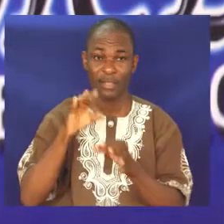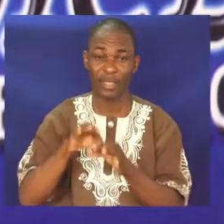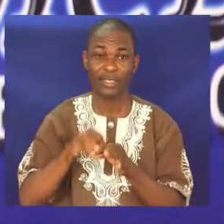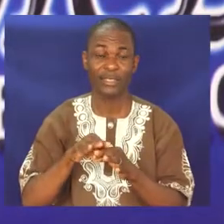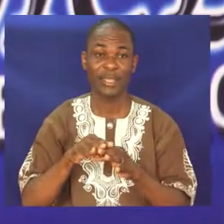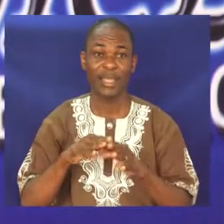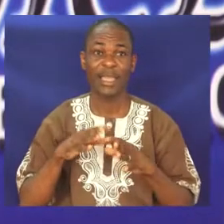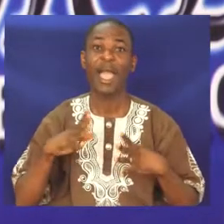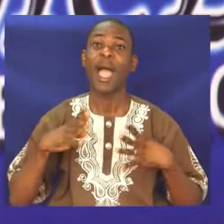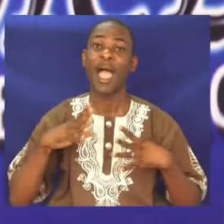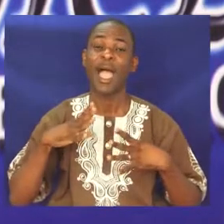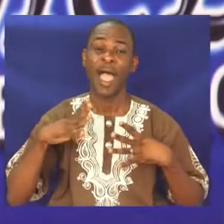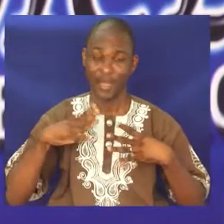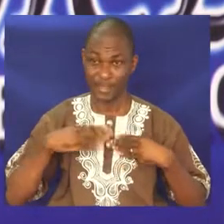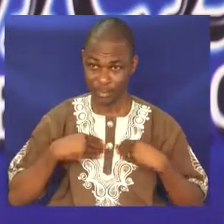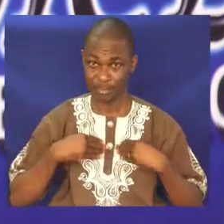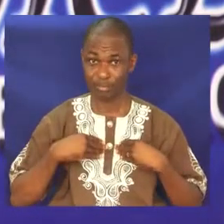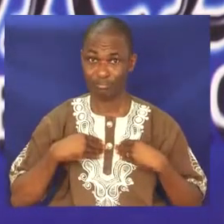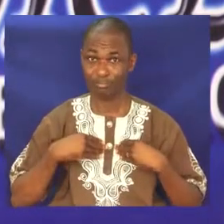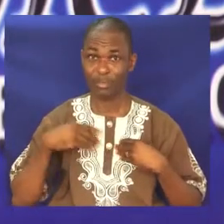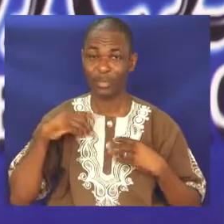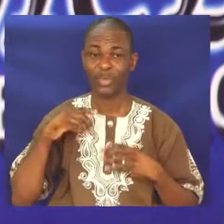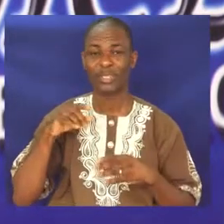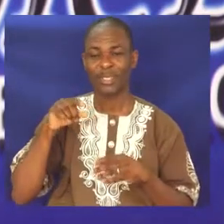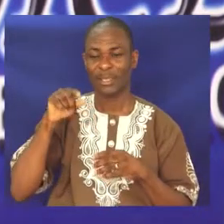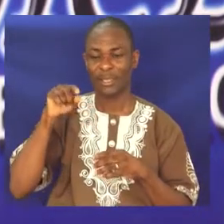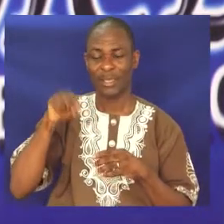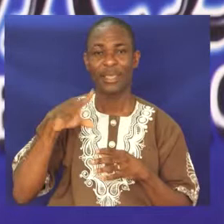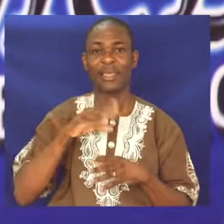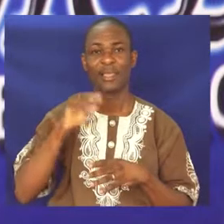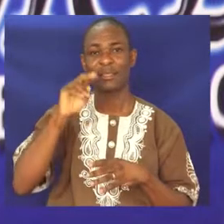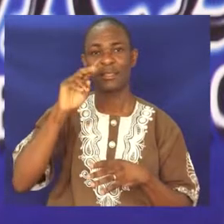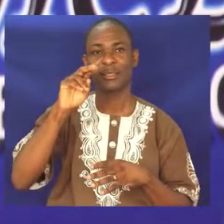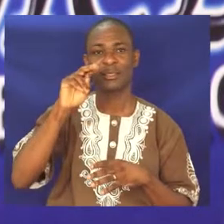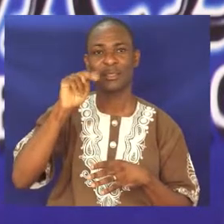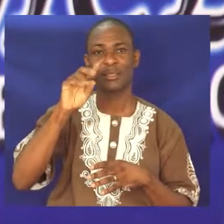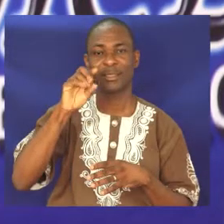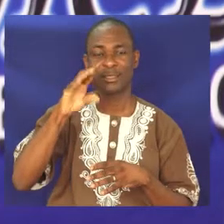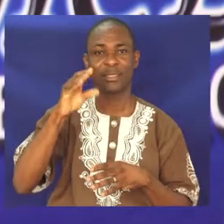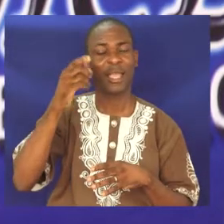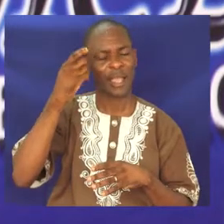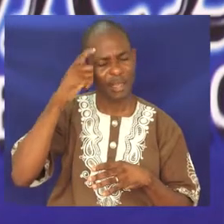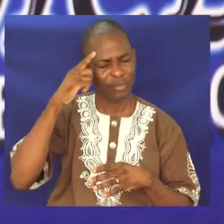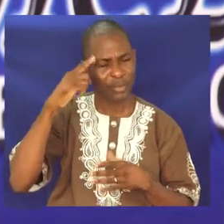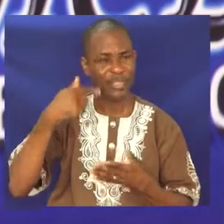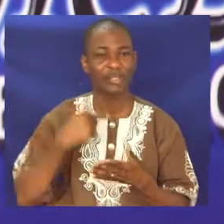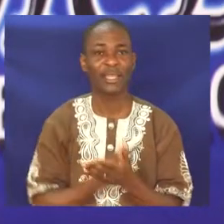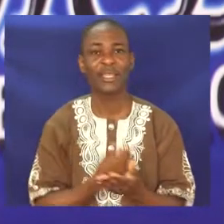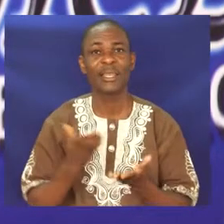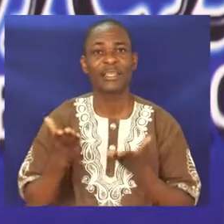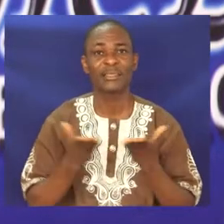woman. A man penny Mahama, and then the NDC, a bang. Or some, I want about some, or may. And about